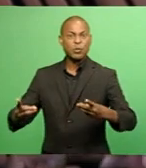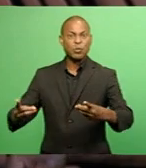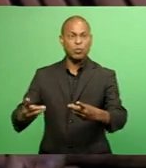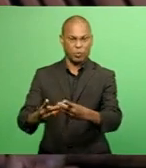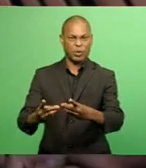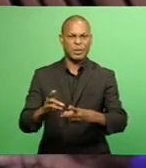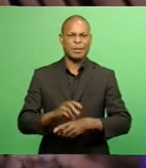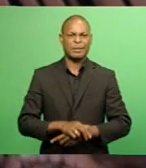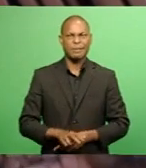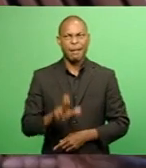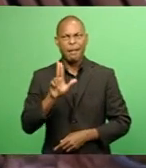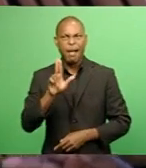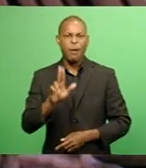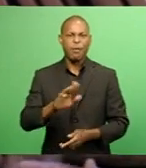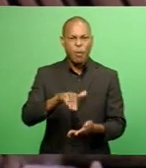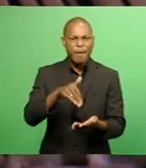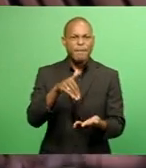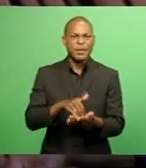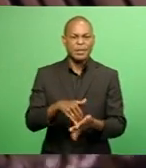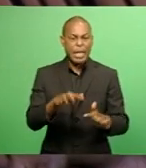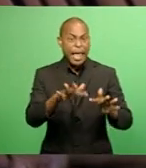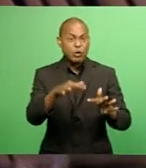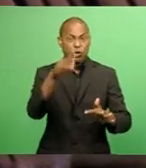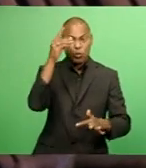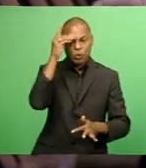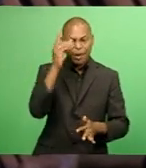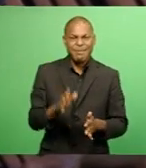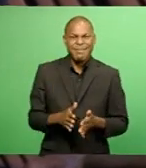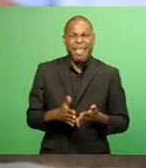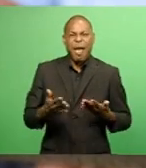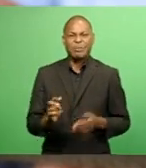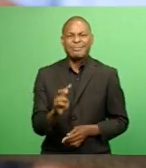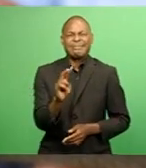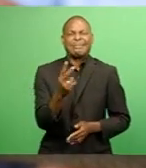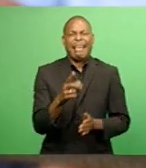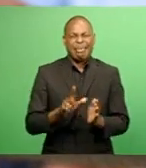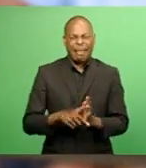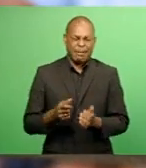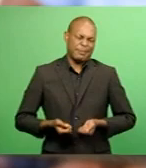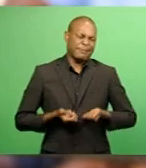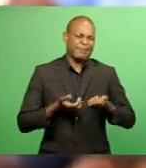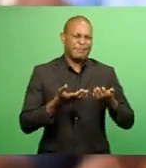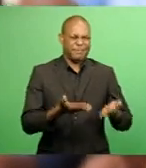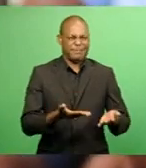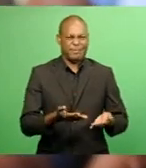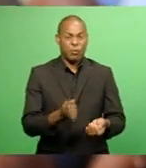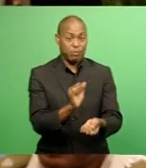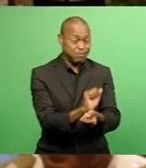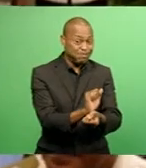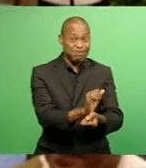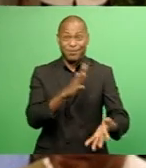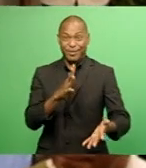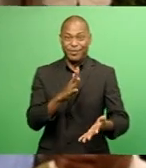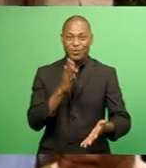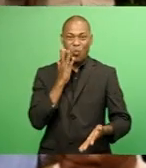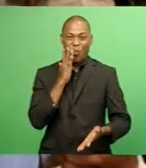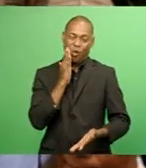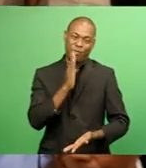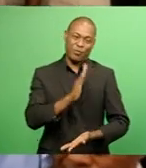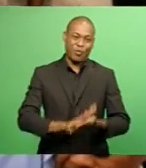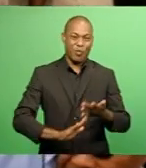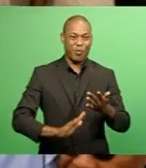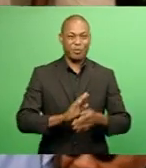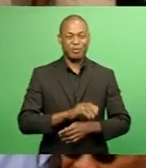and Lomaiviti to educate them on giving a second chance to inmates when they are released from the correction